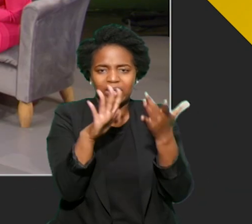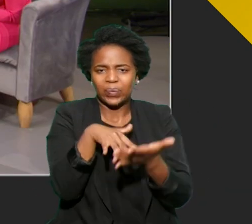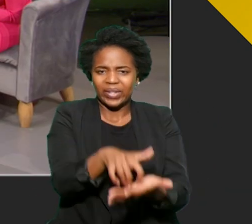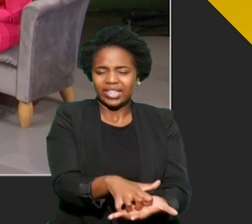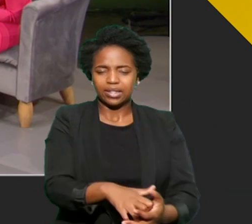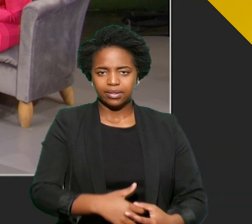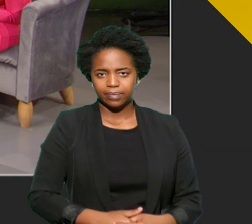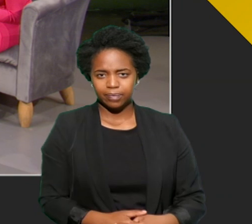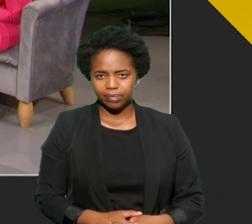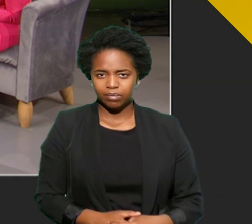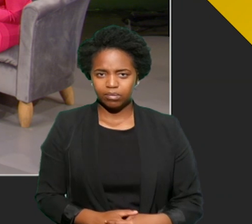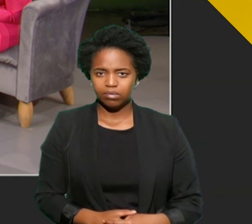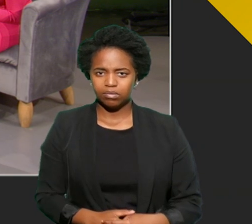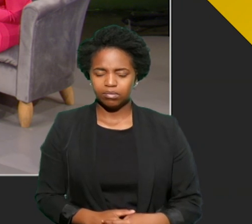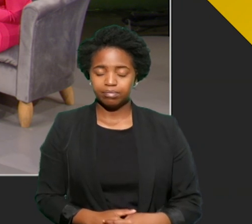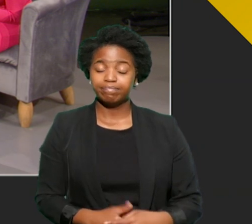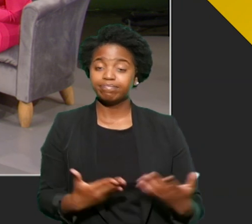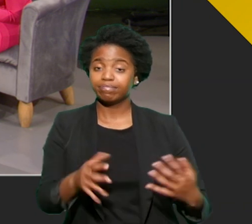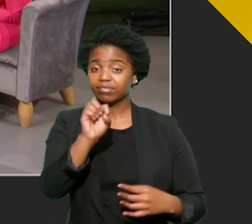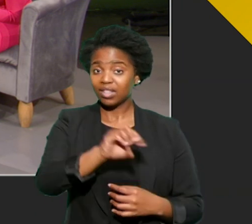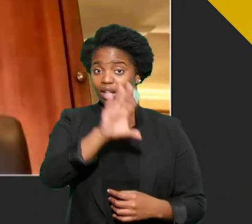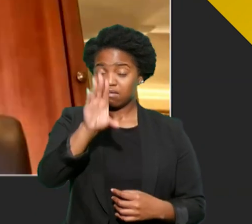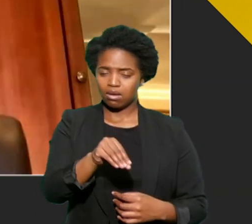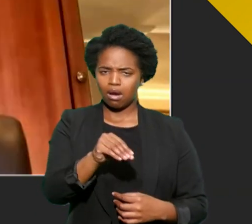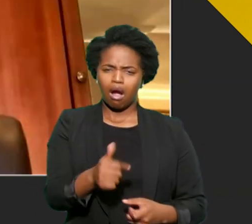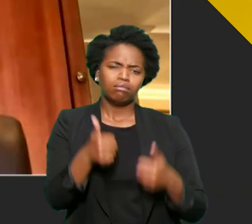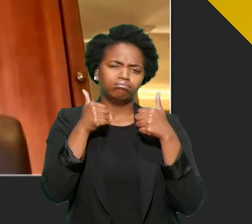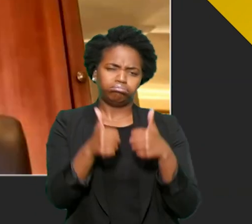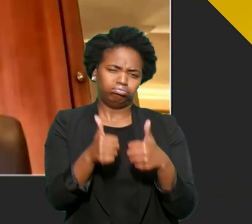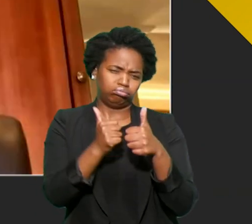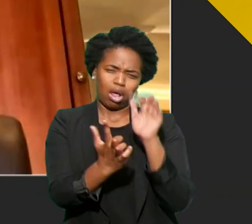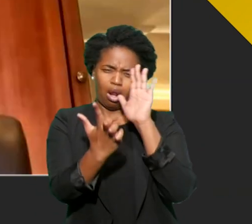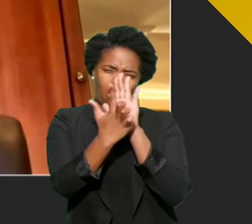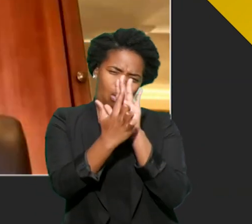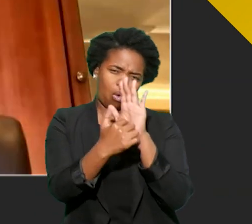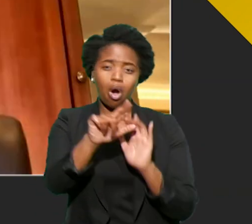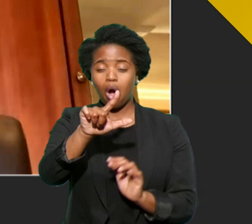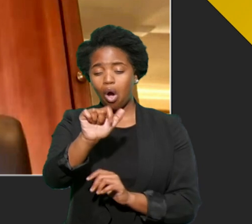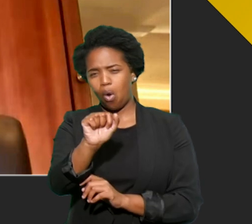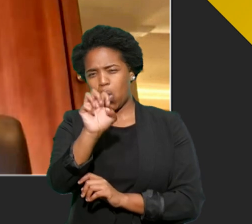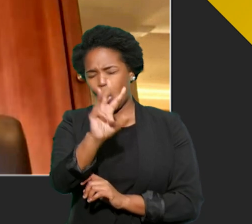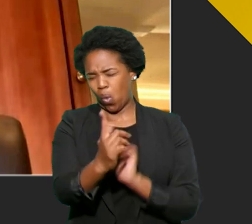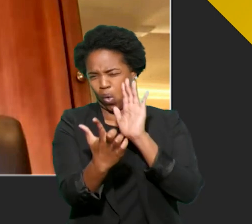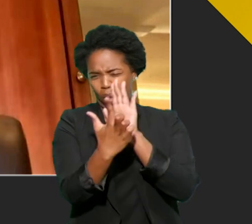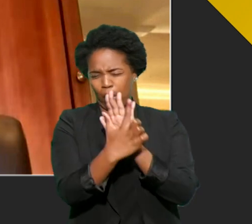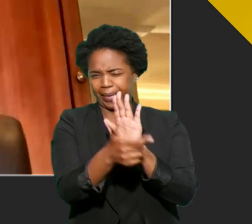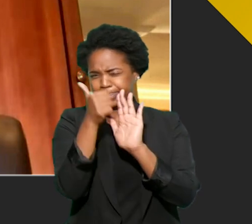You see, South Africa has many good laws. Yeah. we knew